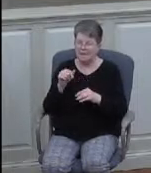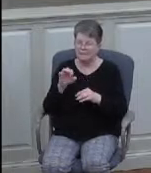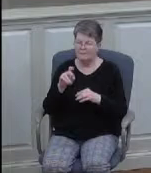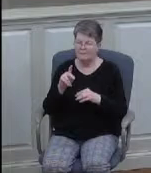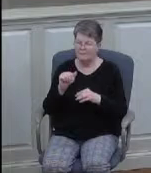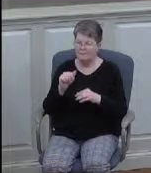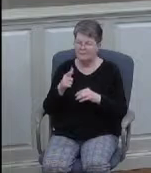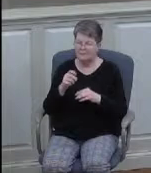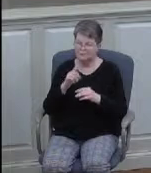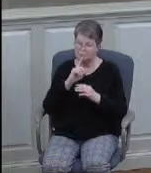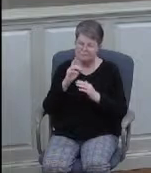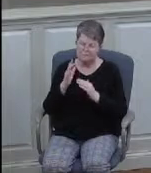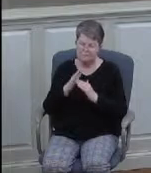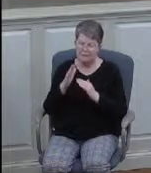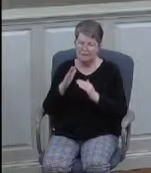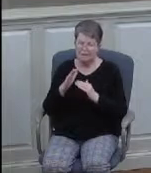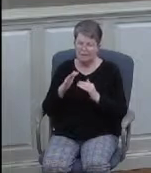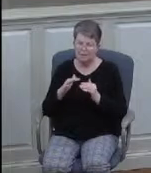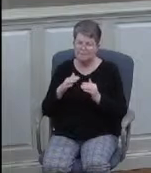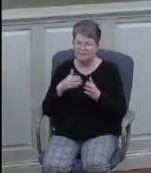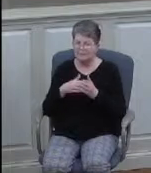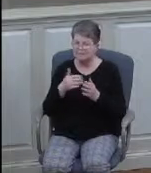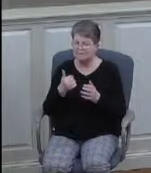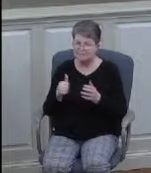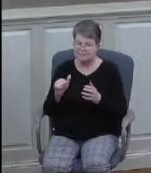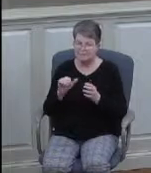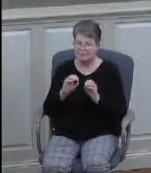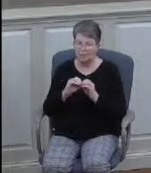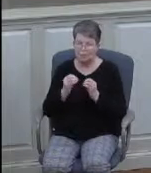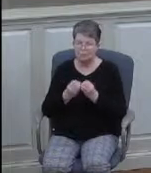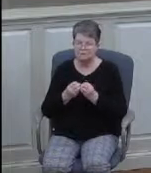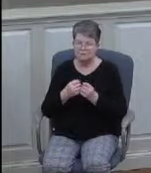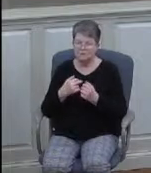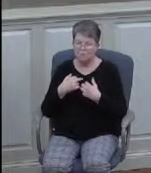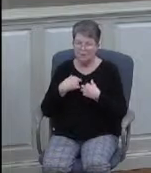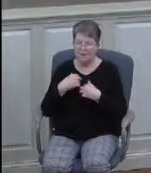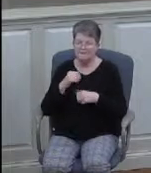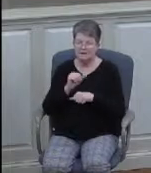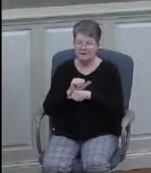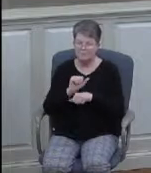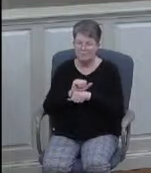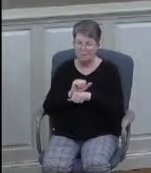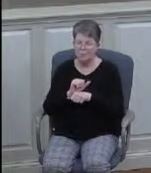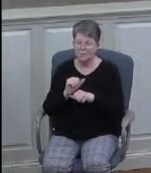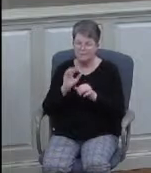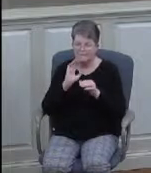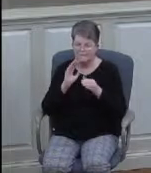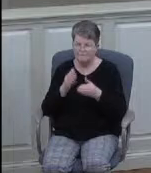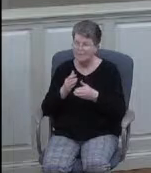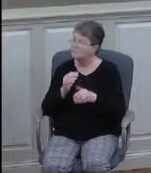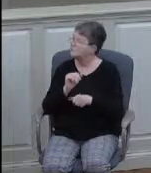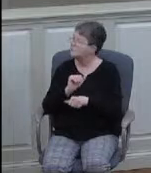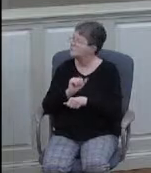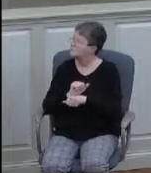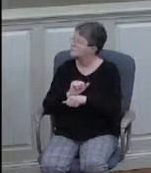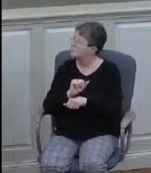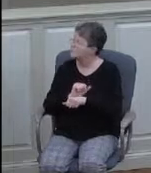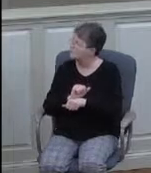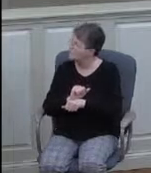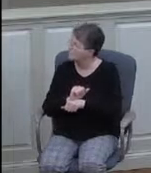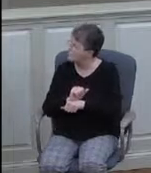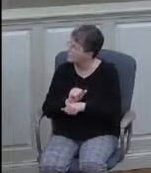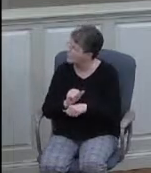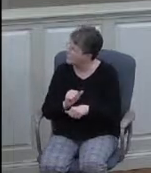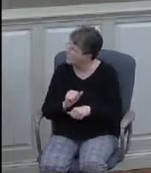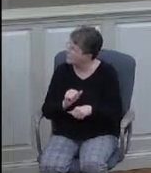is a benchmark plan against any organization. And we, you know, we have an employee-focused workplace culture that we mentioned earlier. You